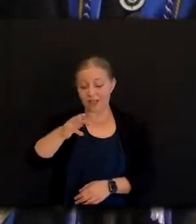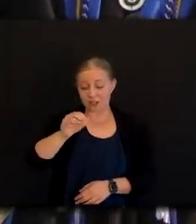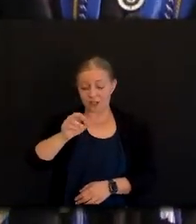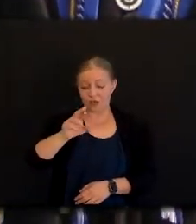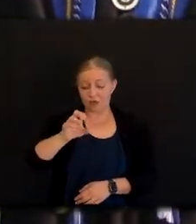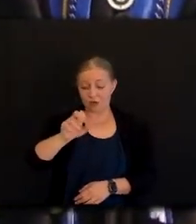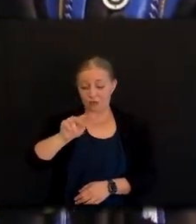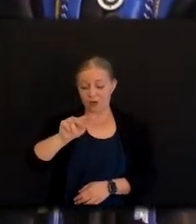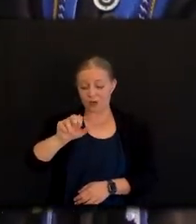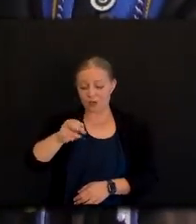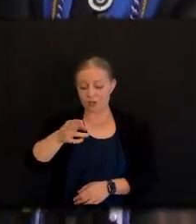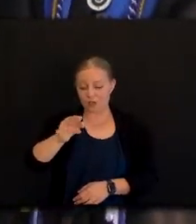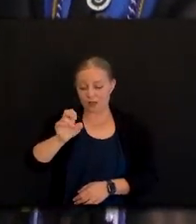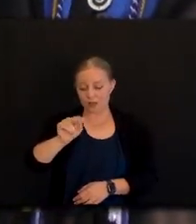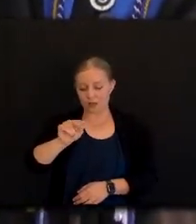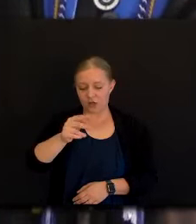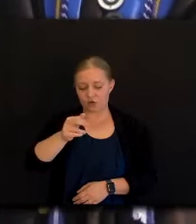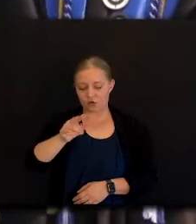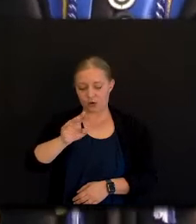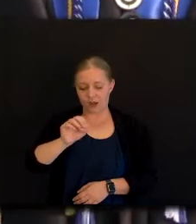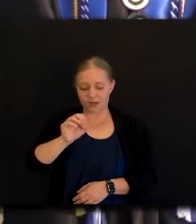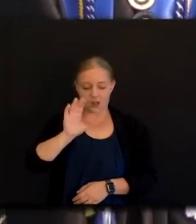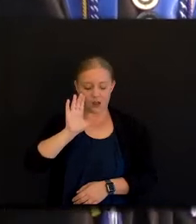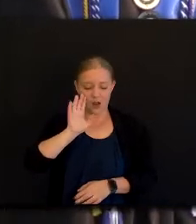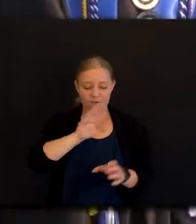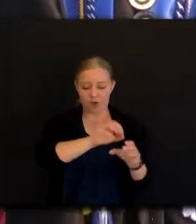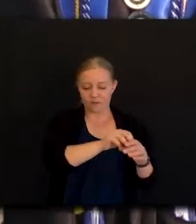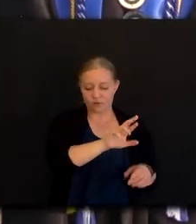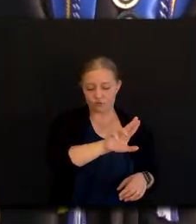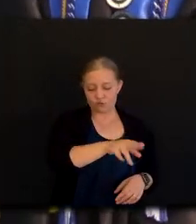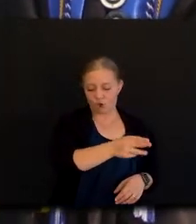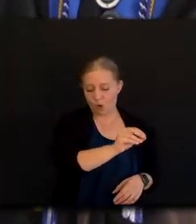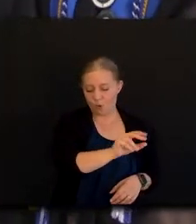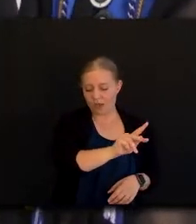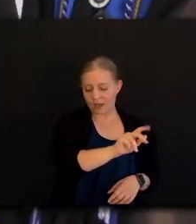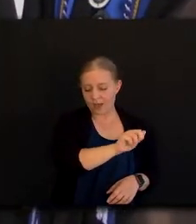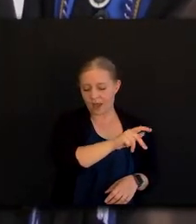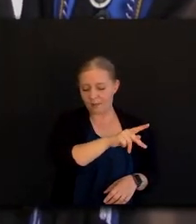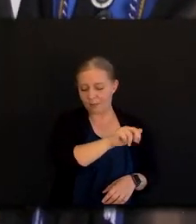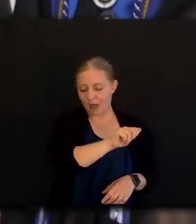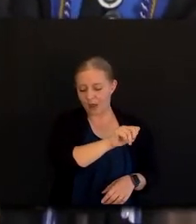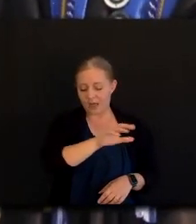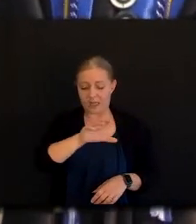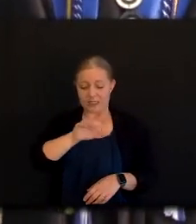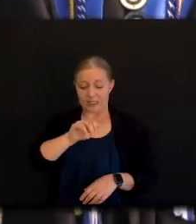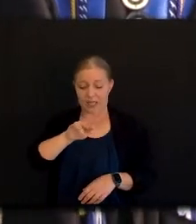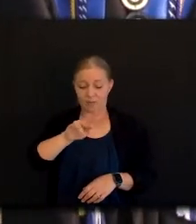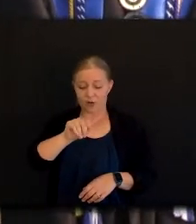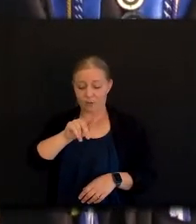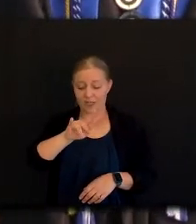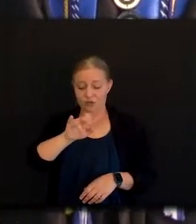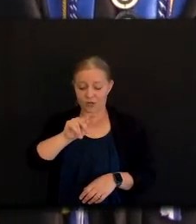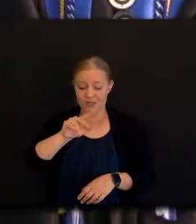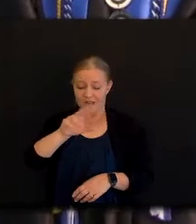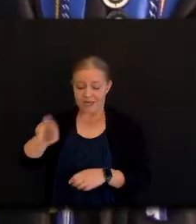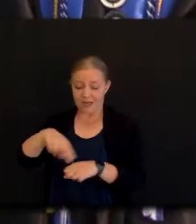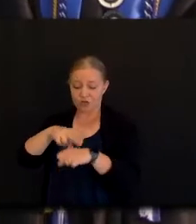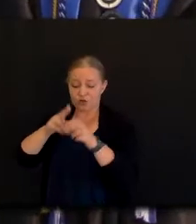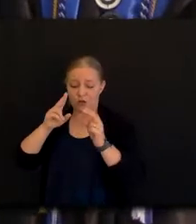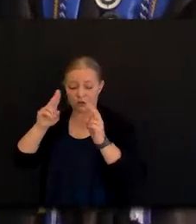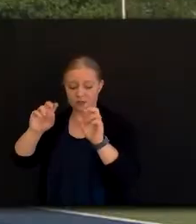and Awake. Grant will attend Yale University and major in computer science and global affairs. Tyler